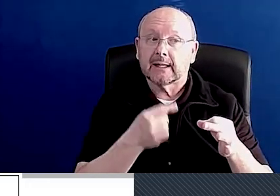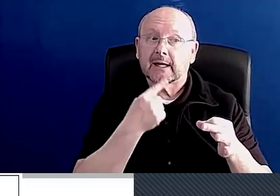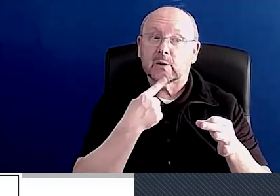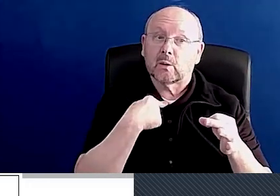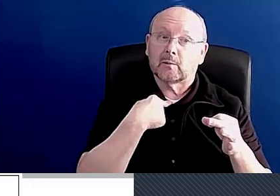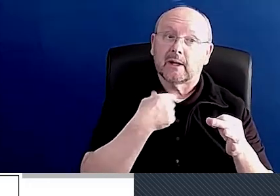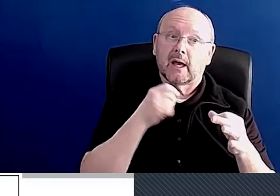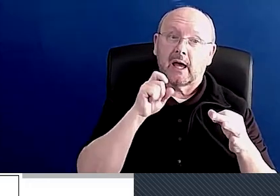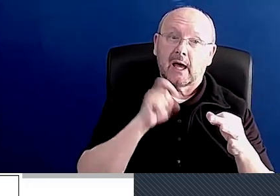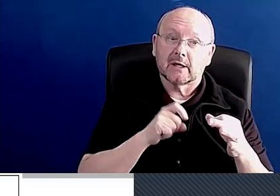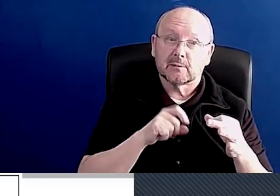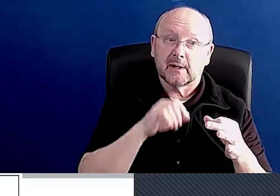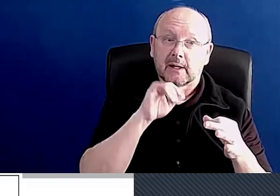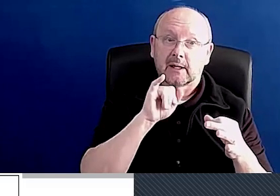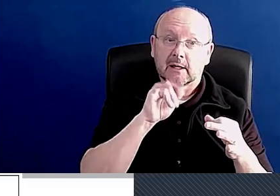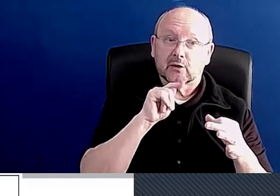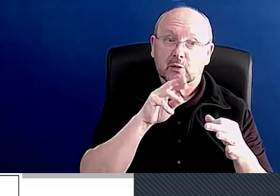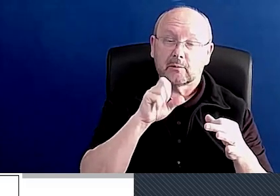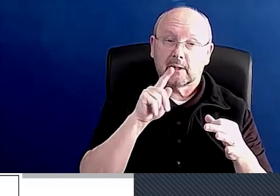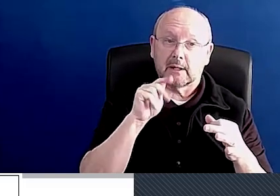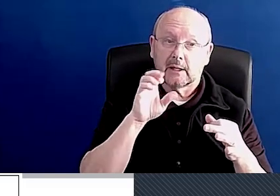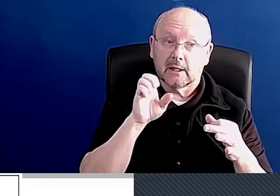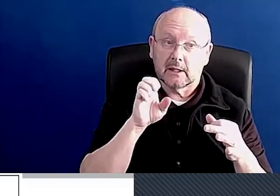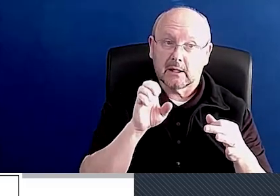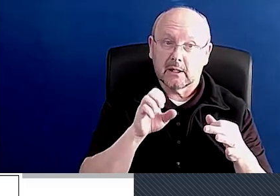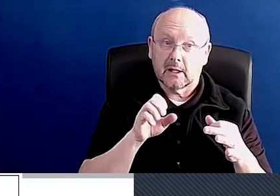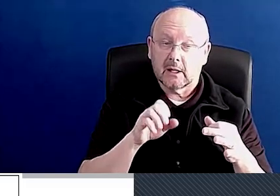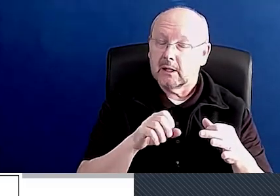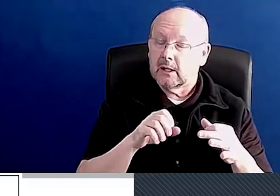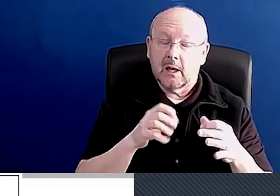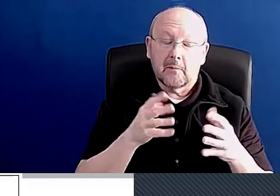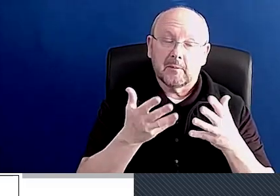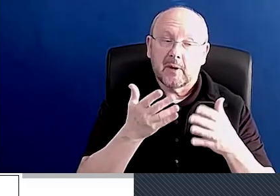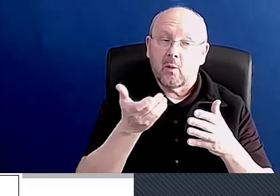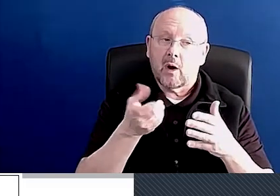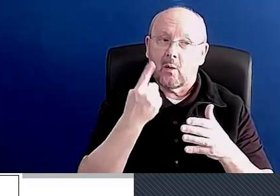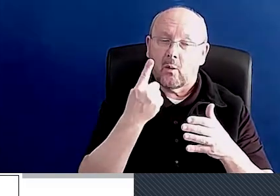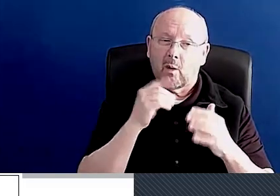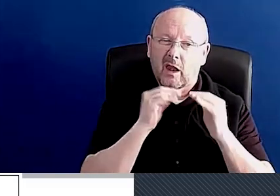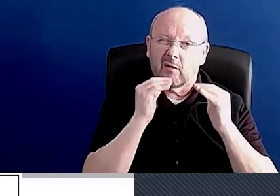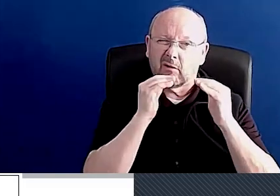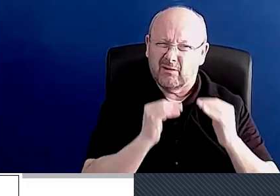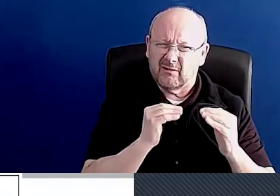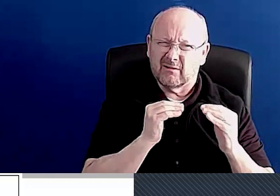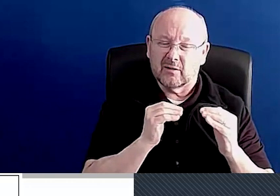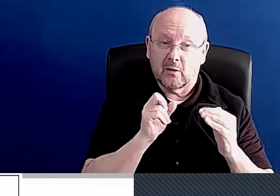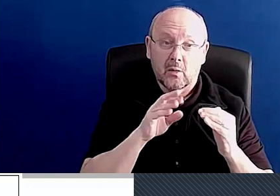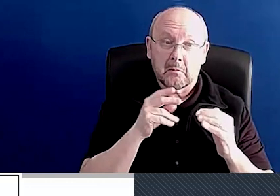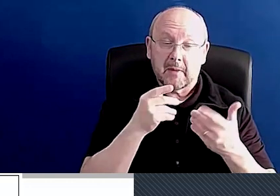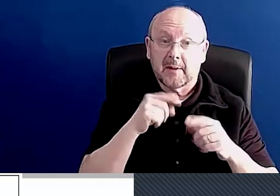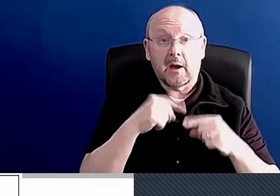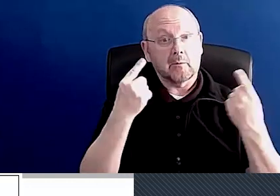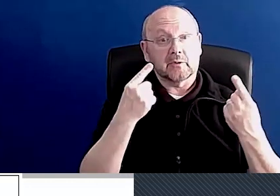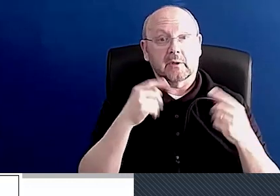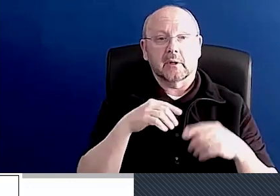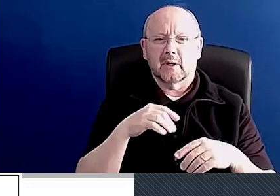intermediate level, but I think I want to start one level below. It's been a long time since I've been in school. They can do that. Or maybe it's the opposite and they're